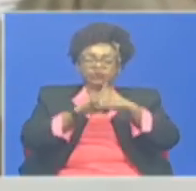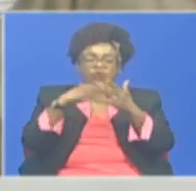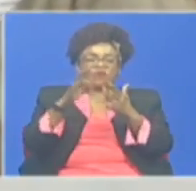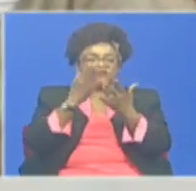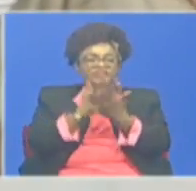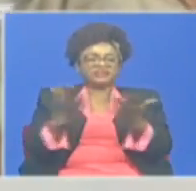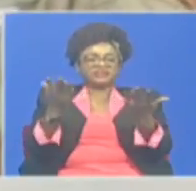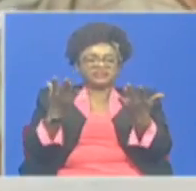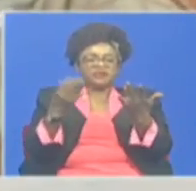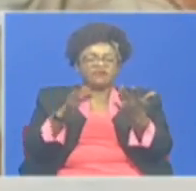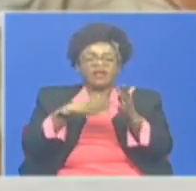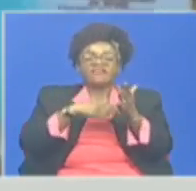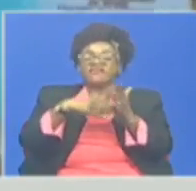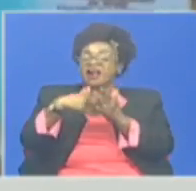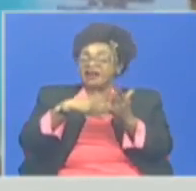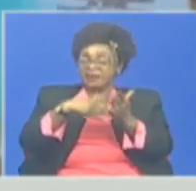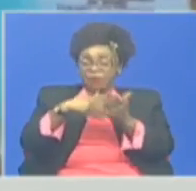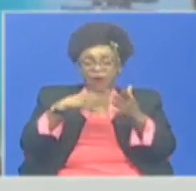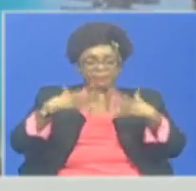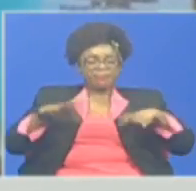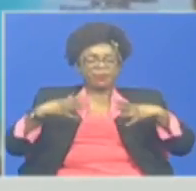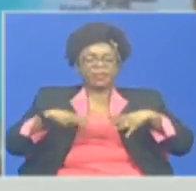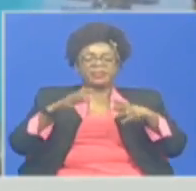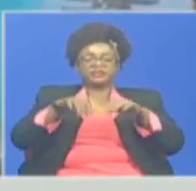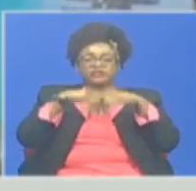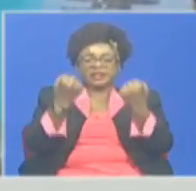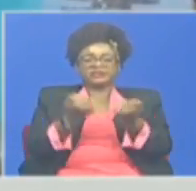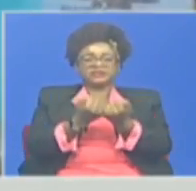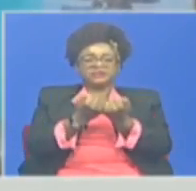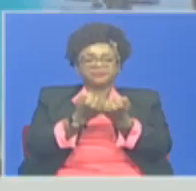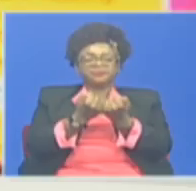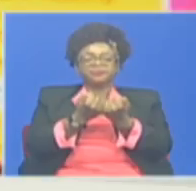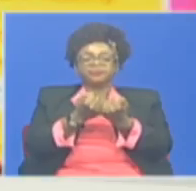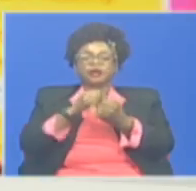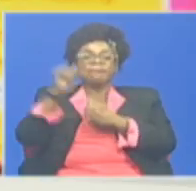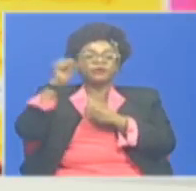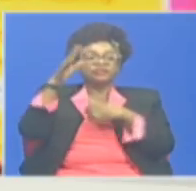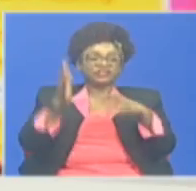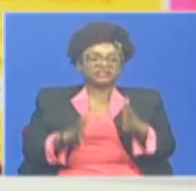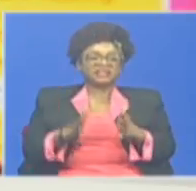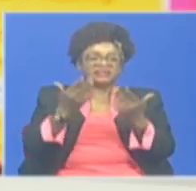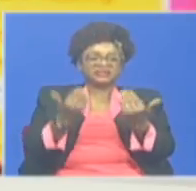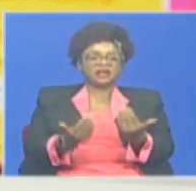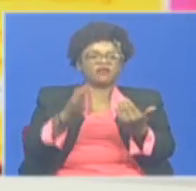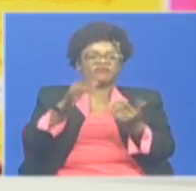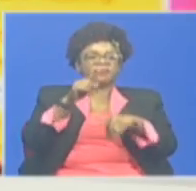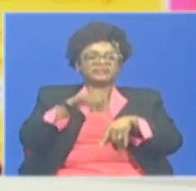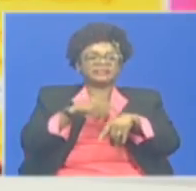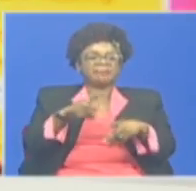for the vulnerable in the society, politicians locked out of the limelight since the onset of the